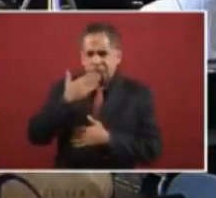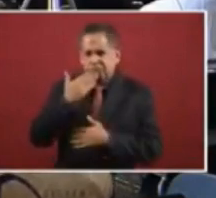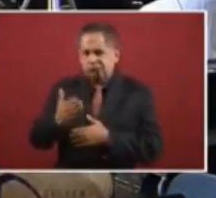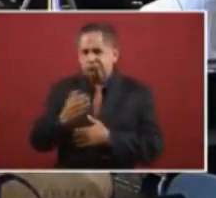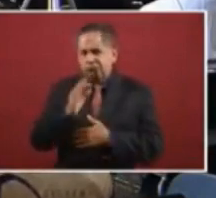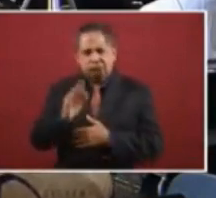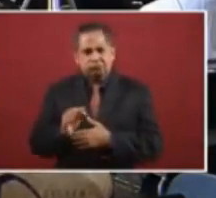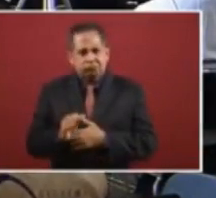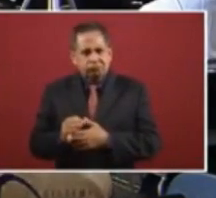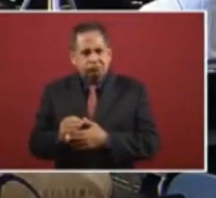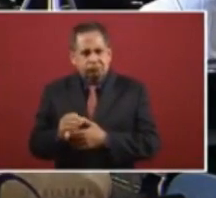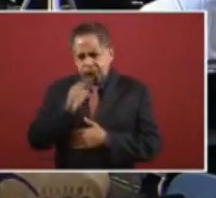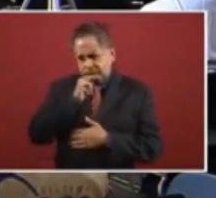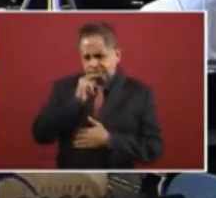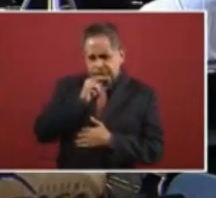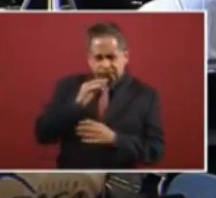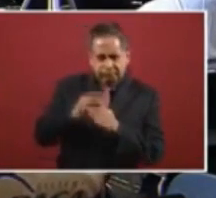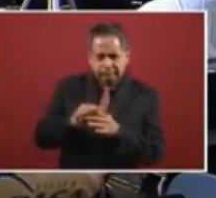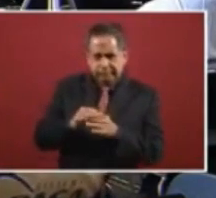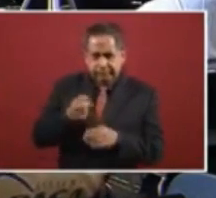And we know we're going to grow well.